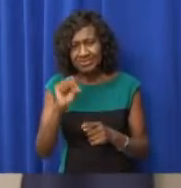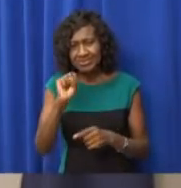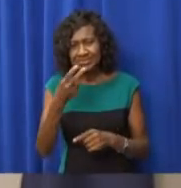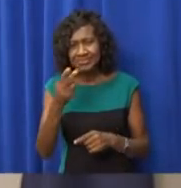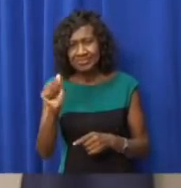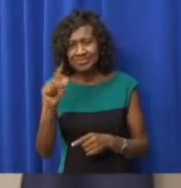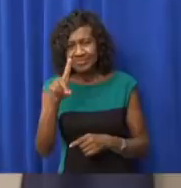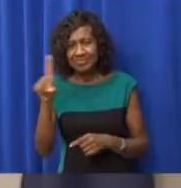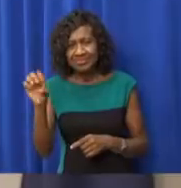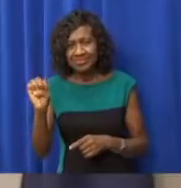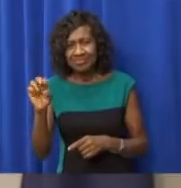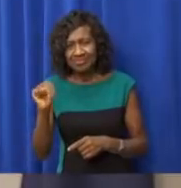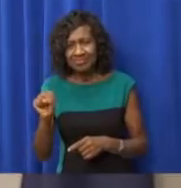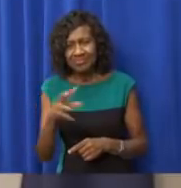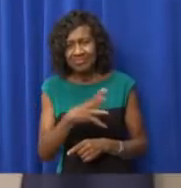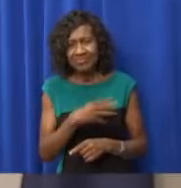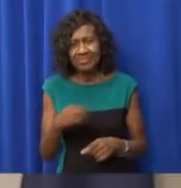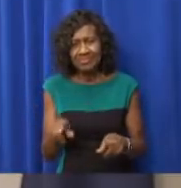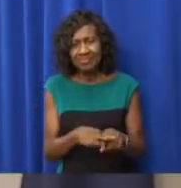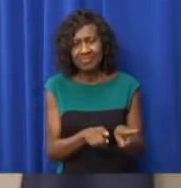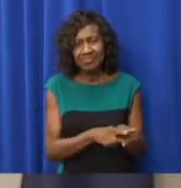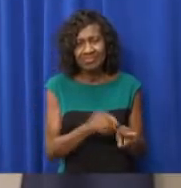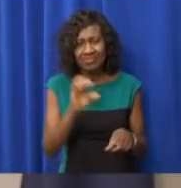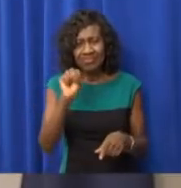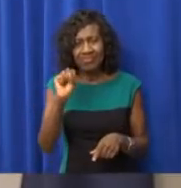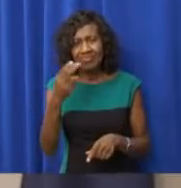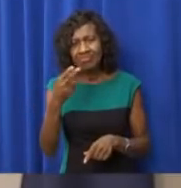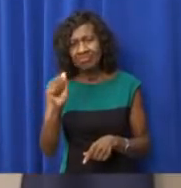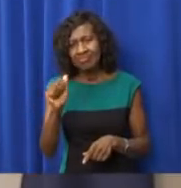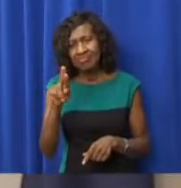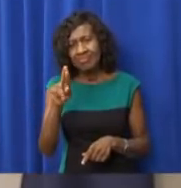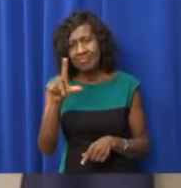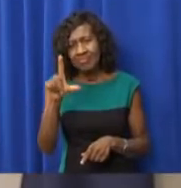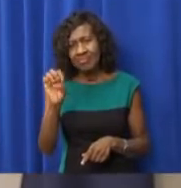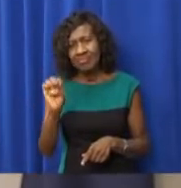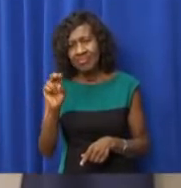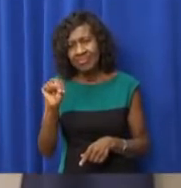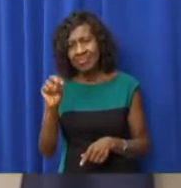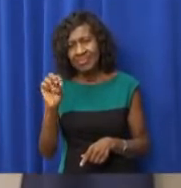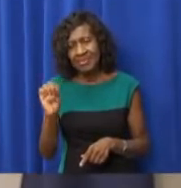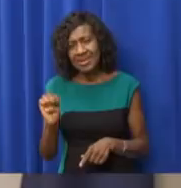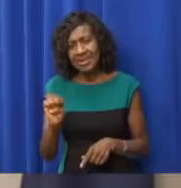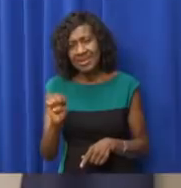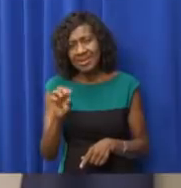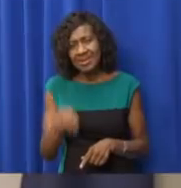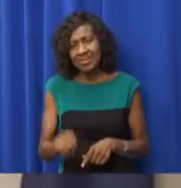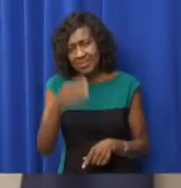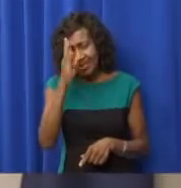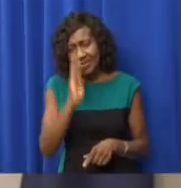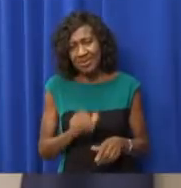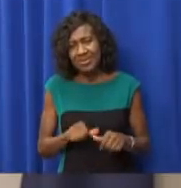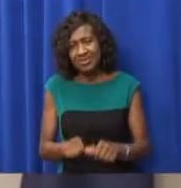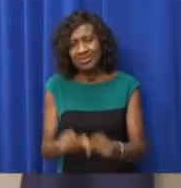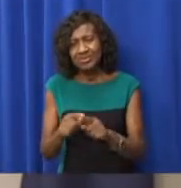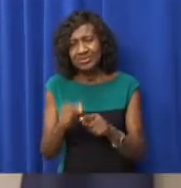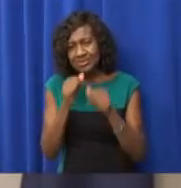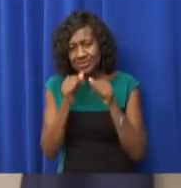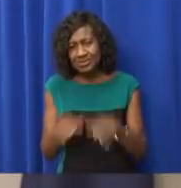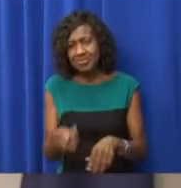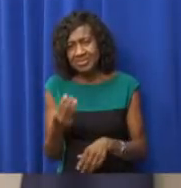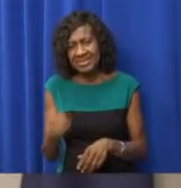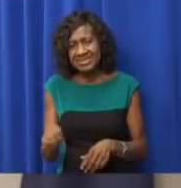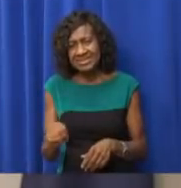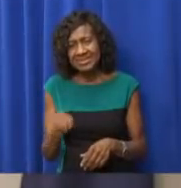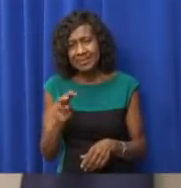and Charlene Grant. May God continue to bless you, and may you find peace and good